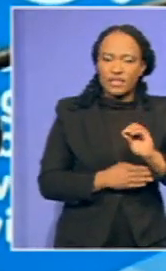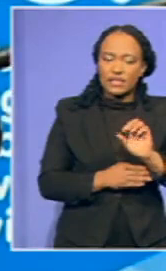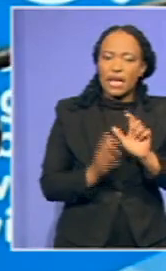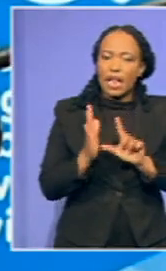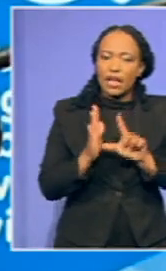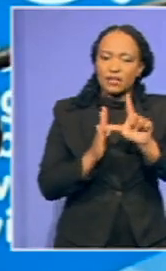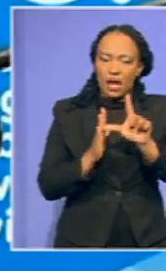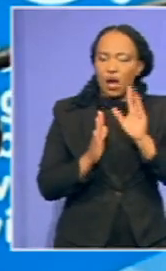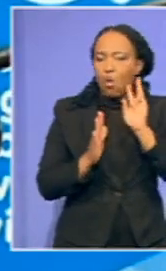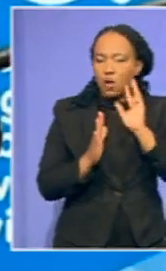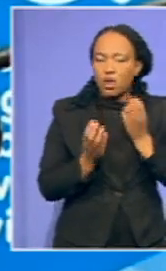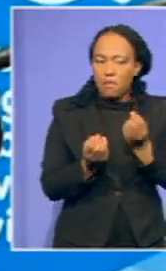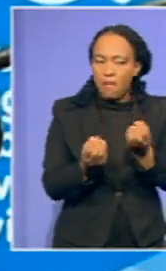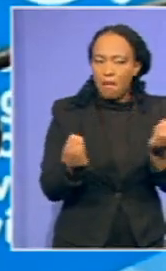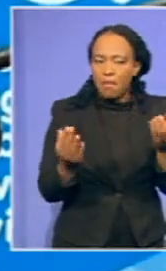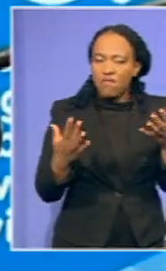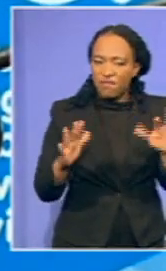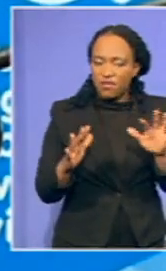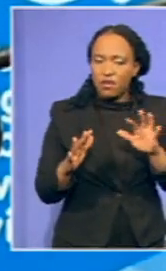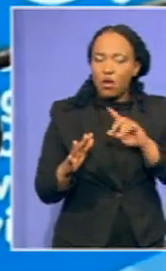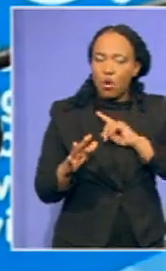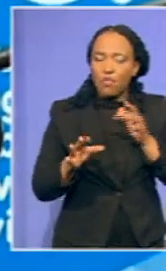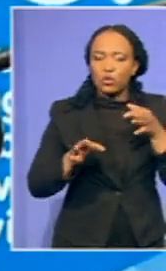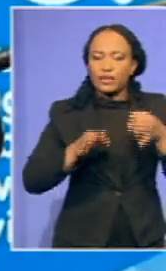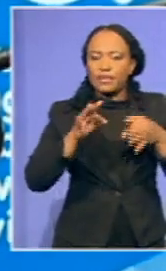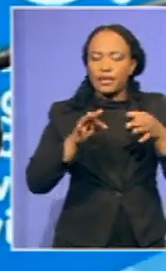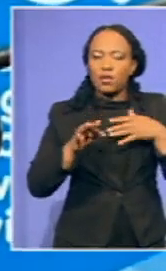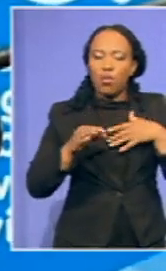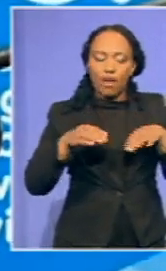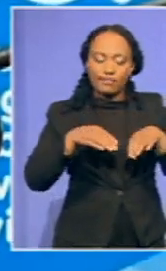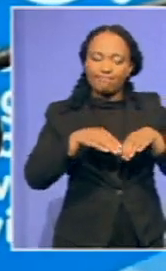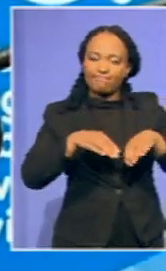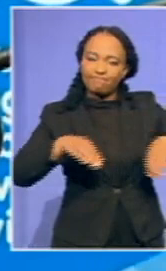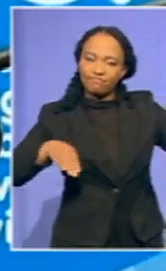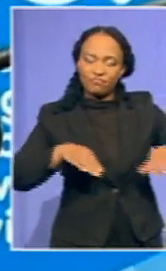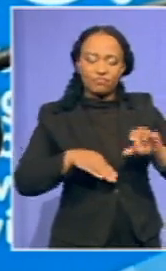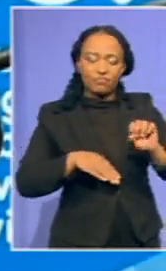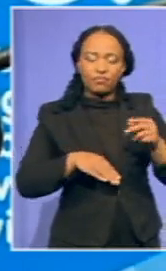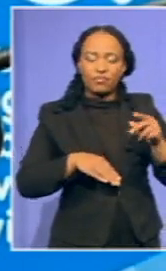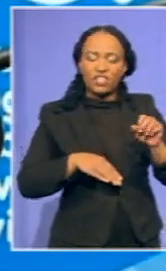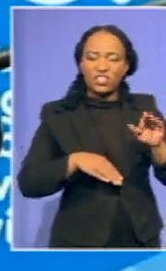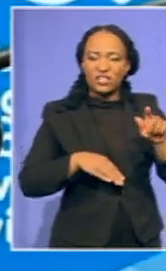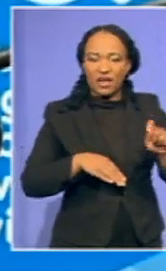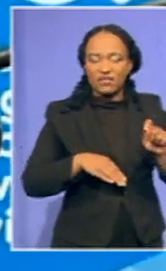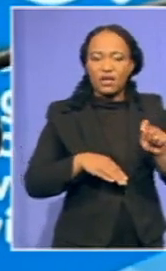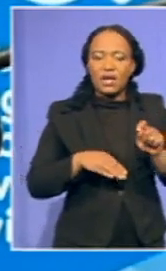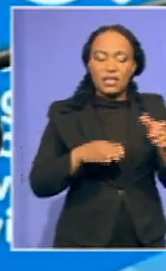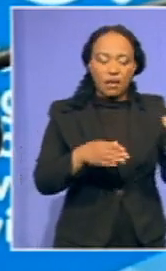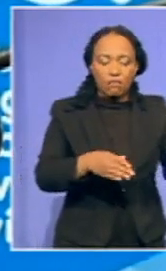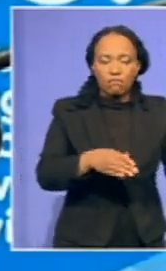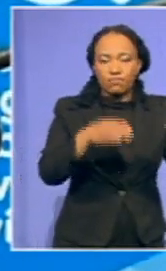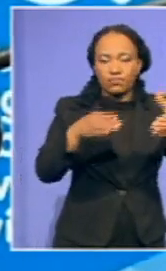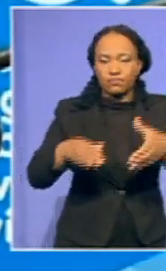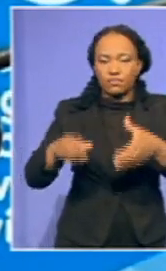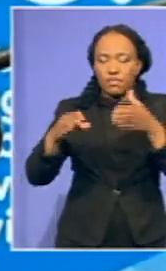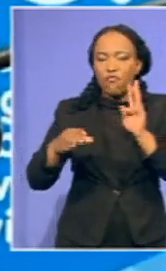it when I talk about the shaft pumps and when I talk about aqueduct 3 and 4.